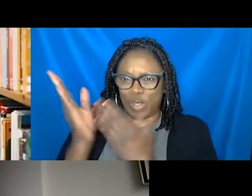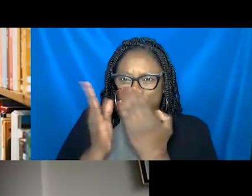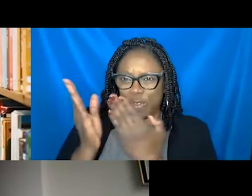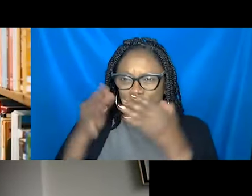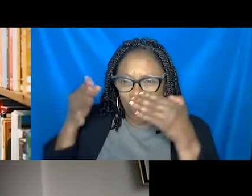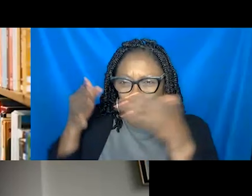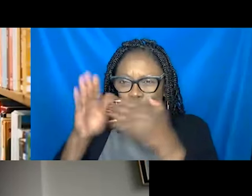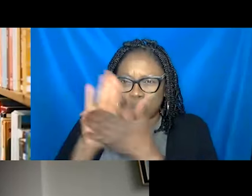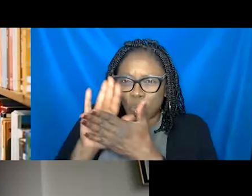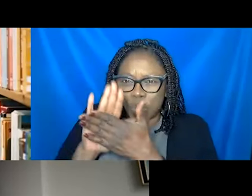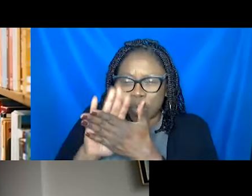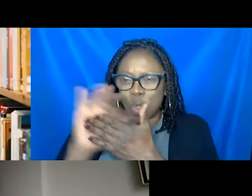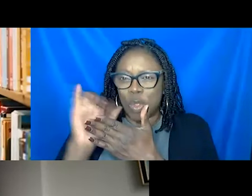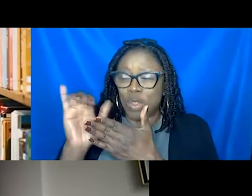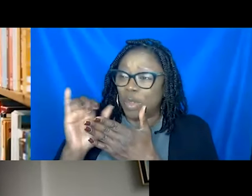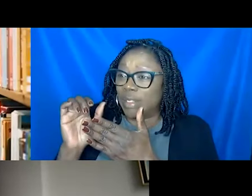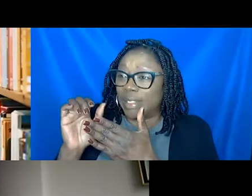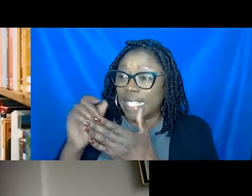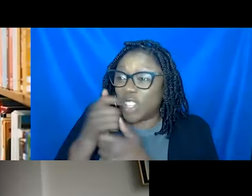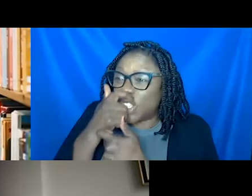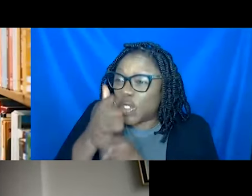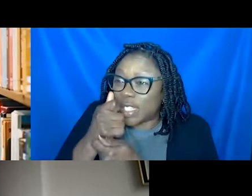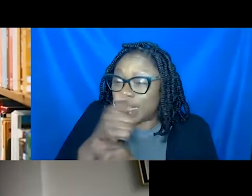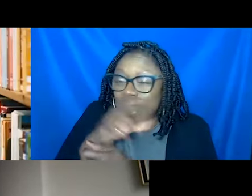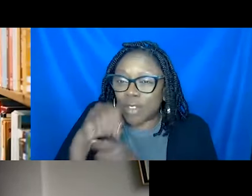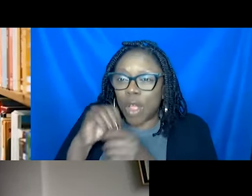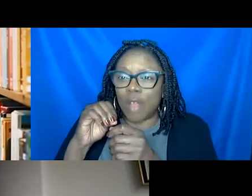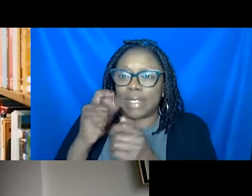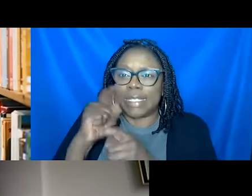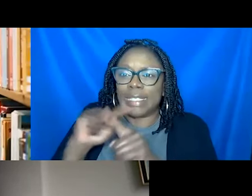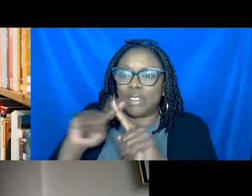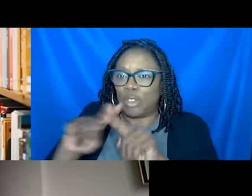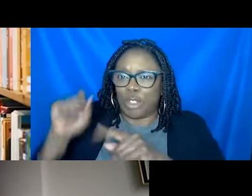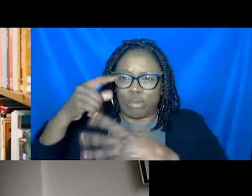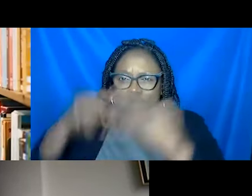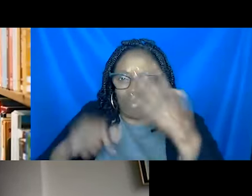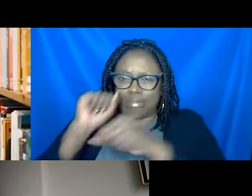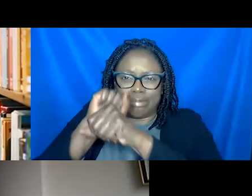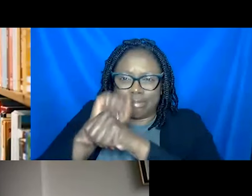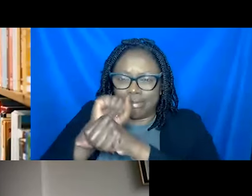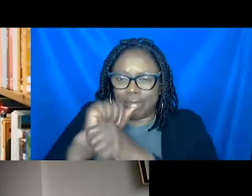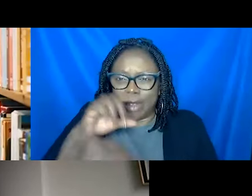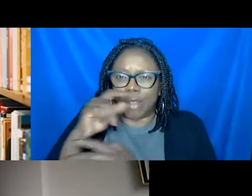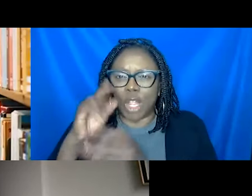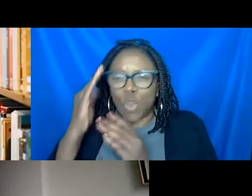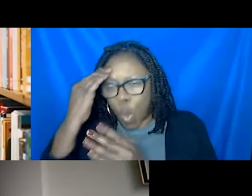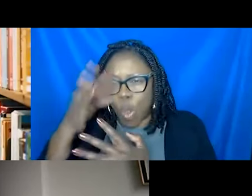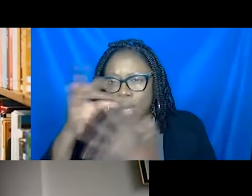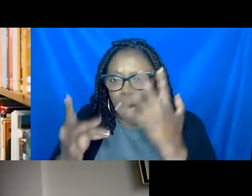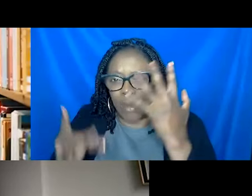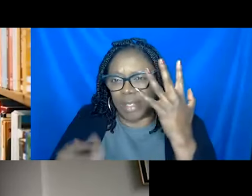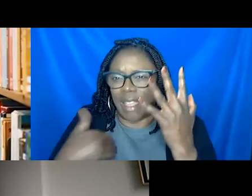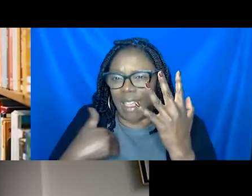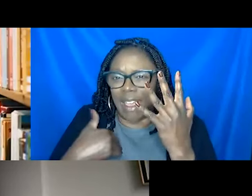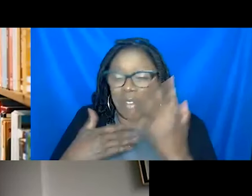on school. Or also, like Sandy was saying, when they're interested in going into careers so that they're aware of all of the options that they have. But again,